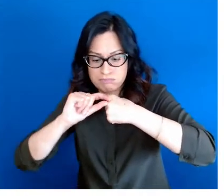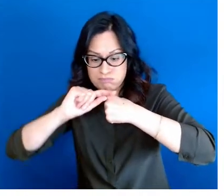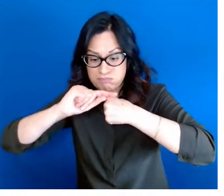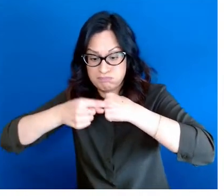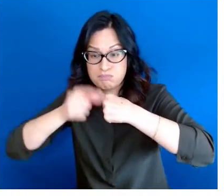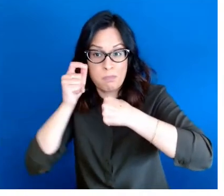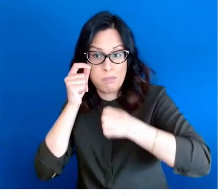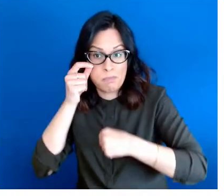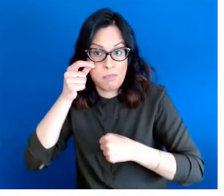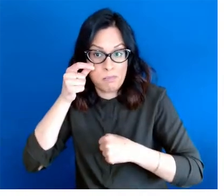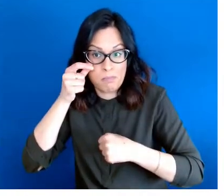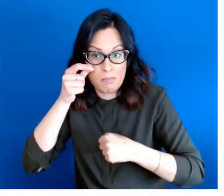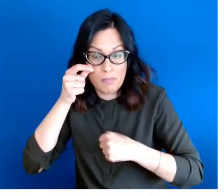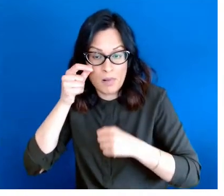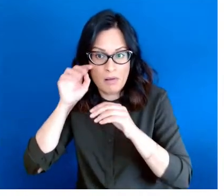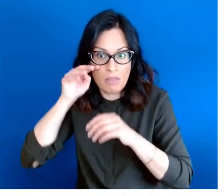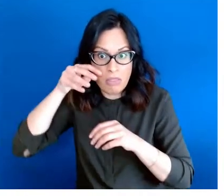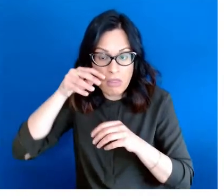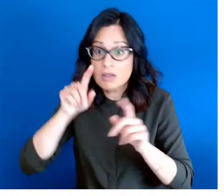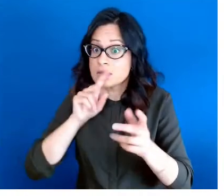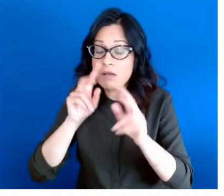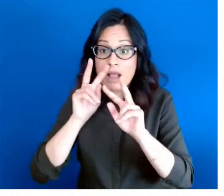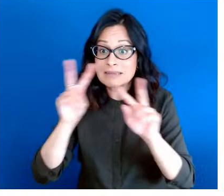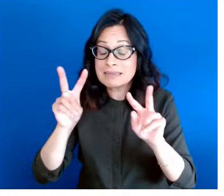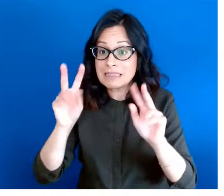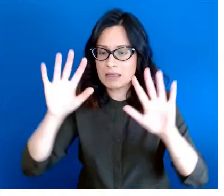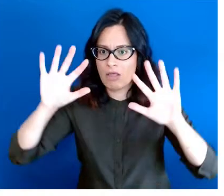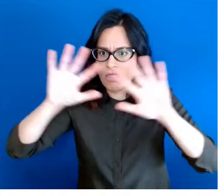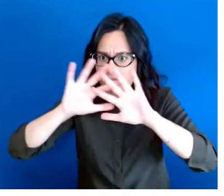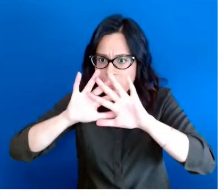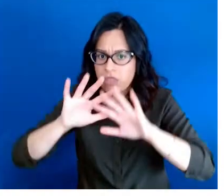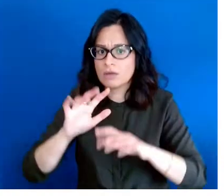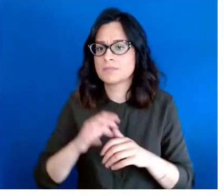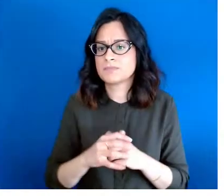it impairs vision.